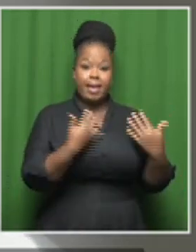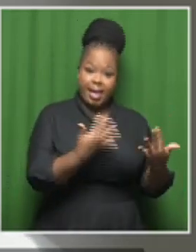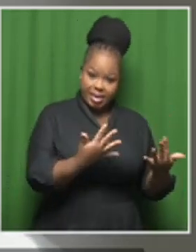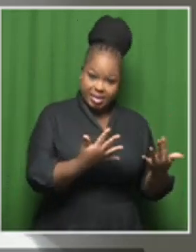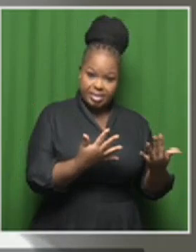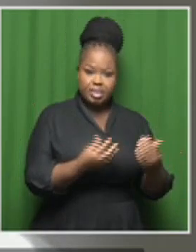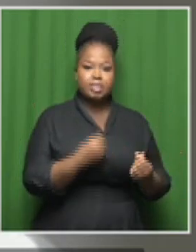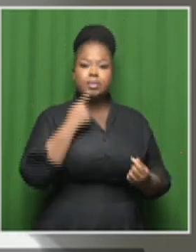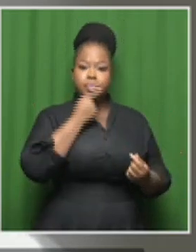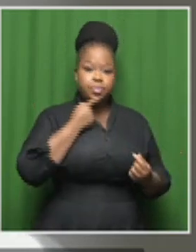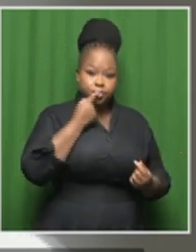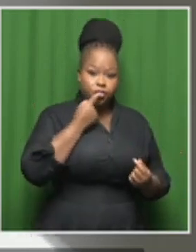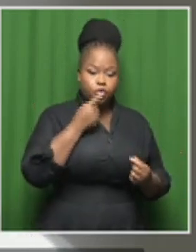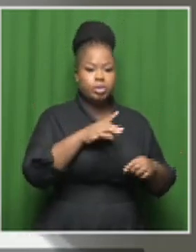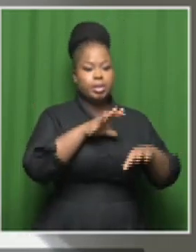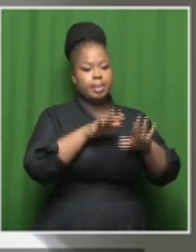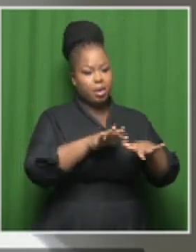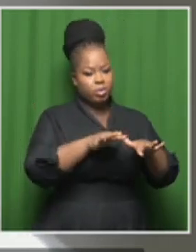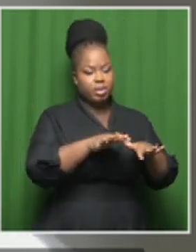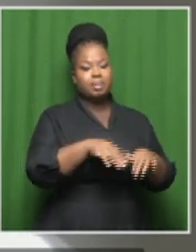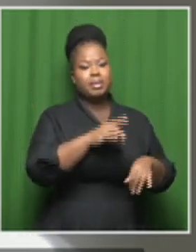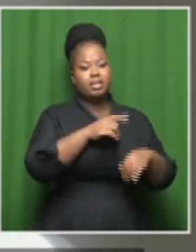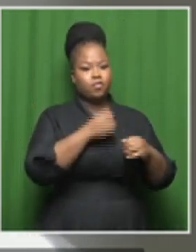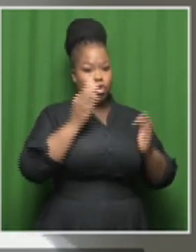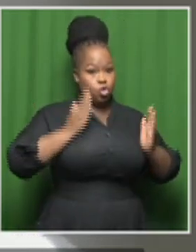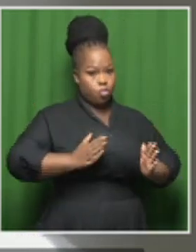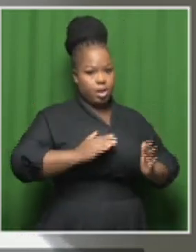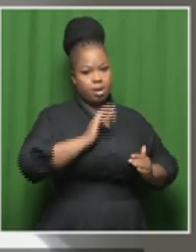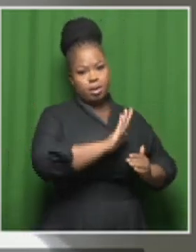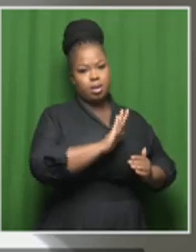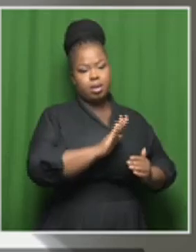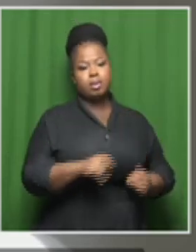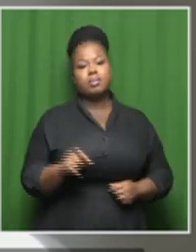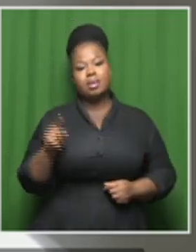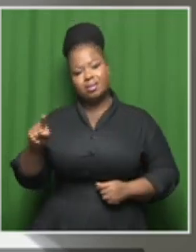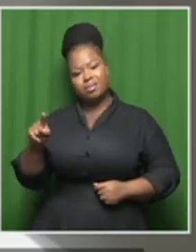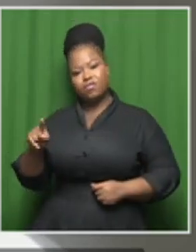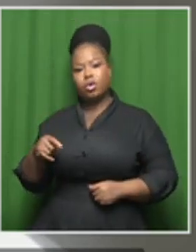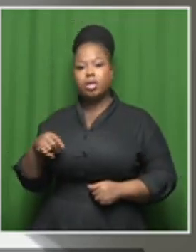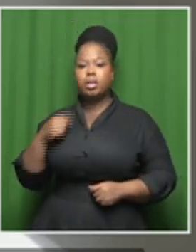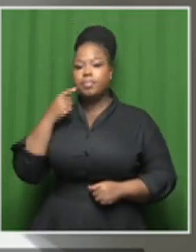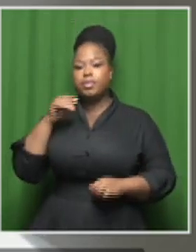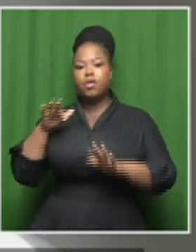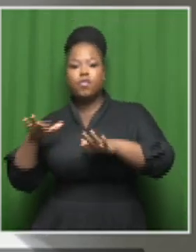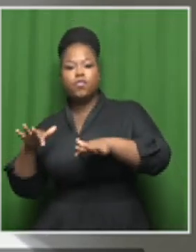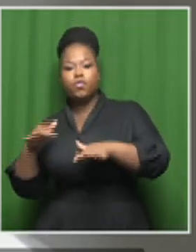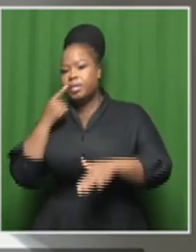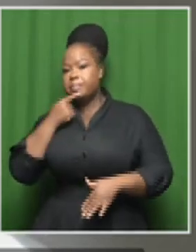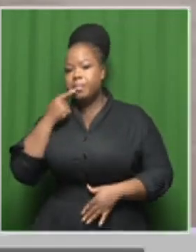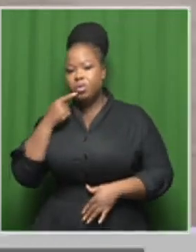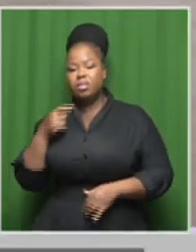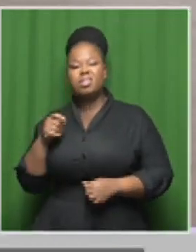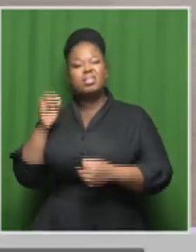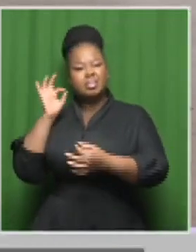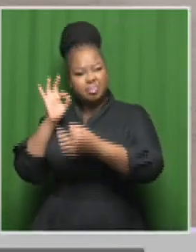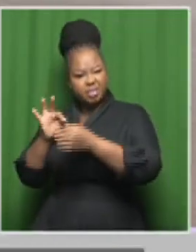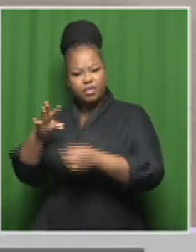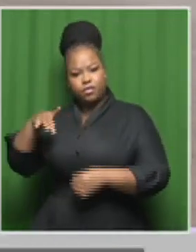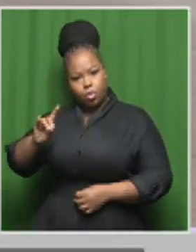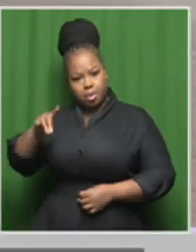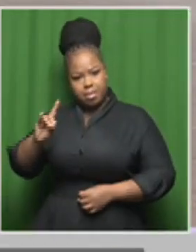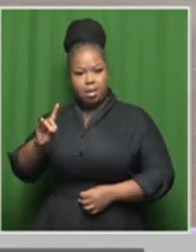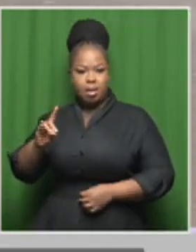disease is the human disease, whereas foot and mouth is limited to the livestock. Because, so you mentioned earlier on it is a